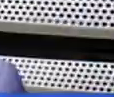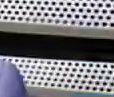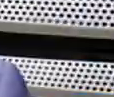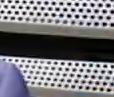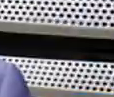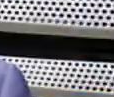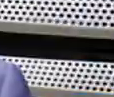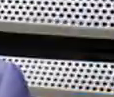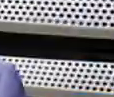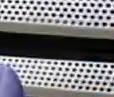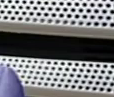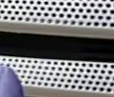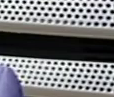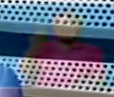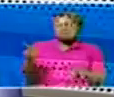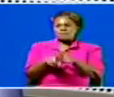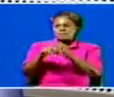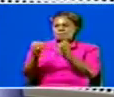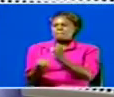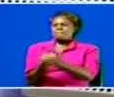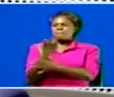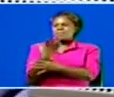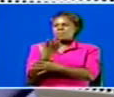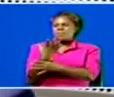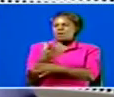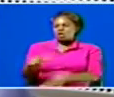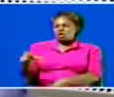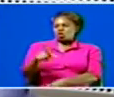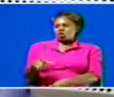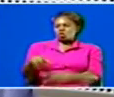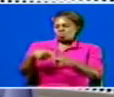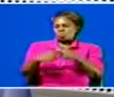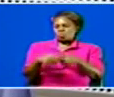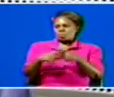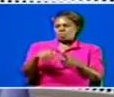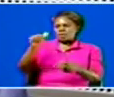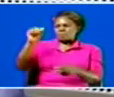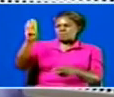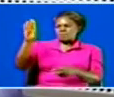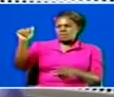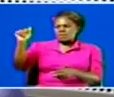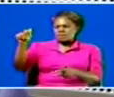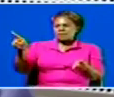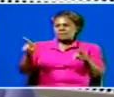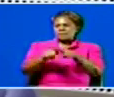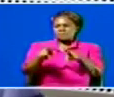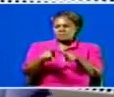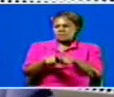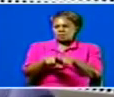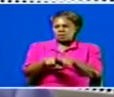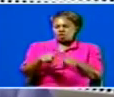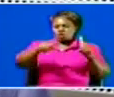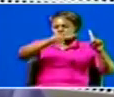What's more, in Mombasa, we also launched the local manufacturer with AVE, and also with the